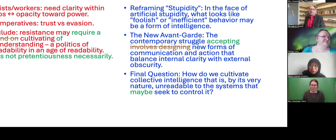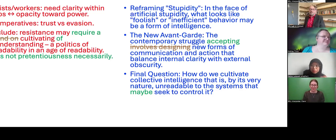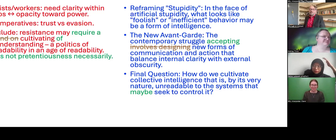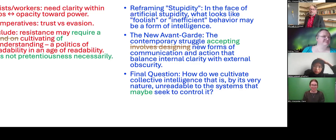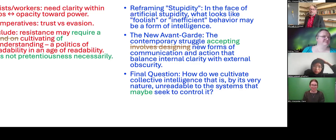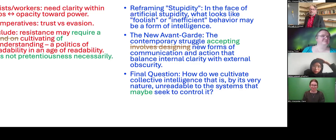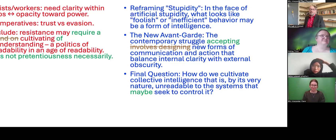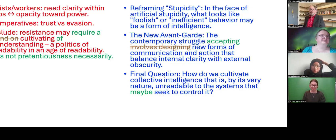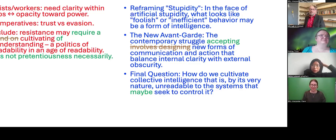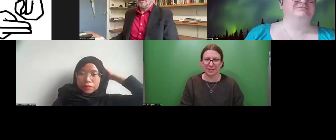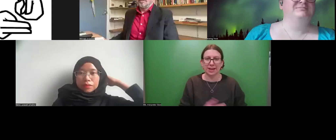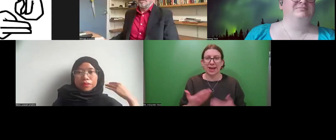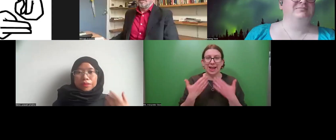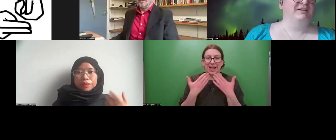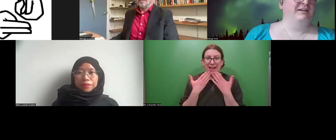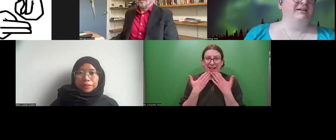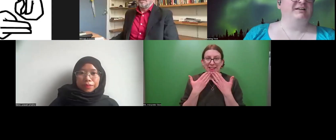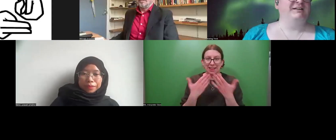Thank you so much.